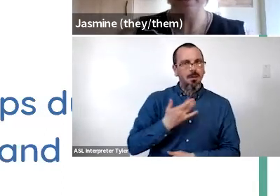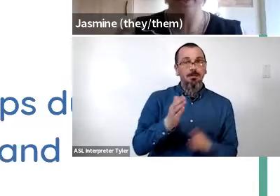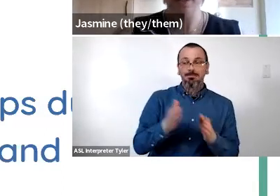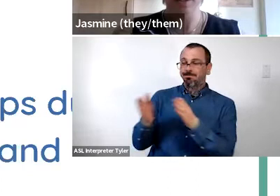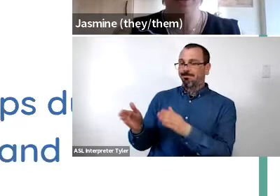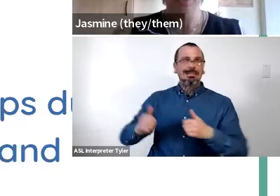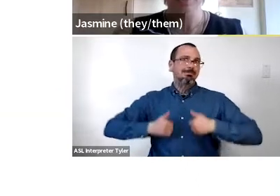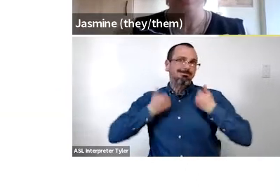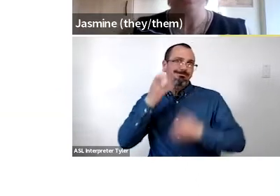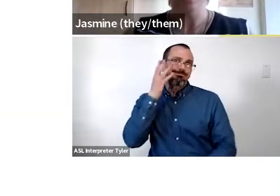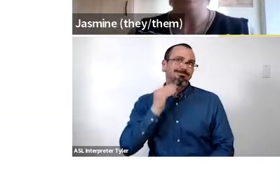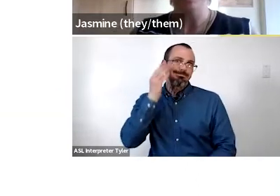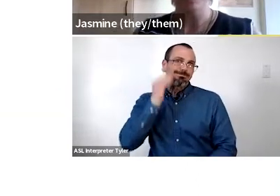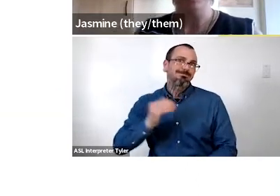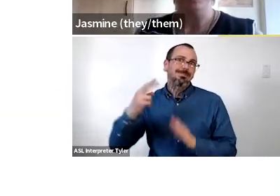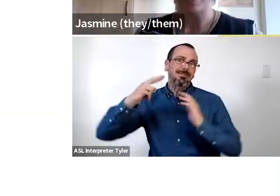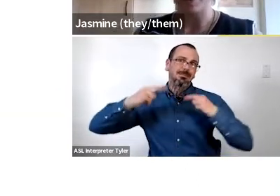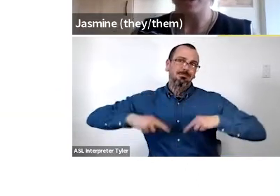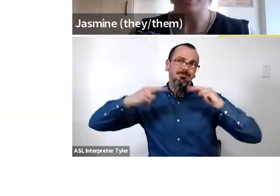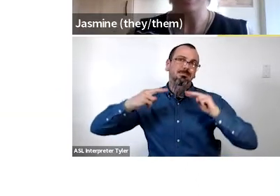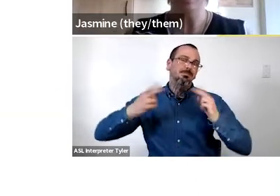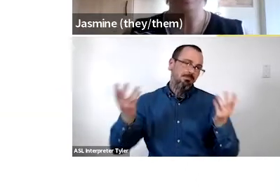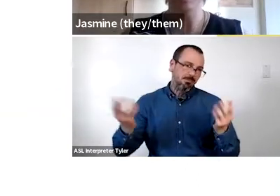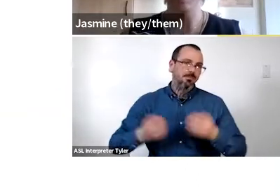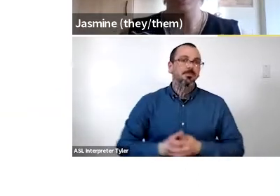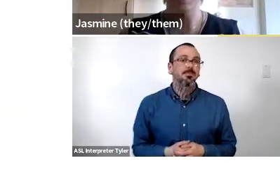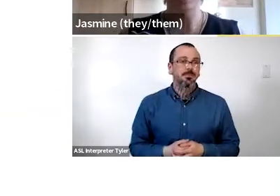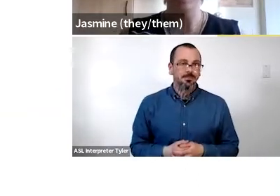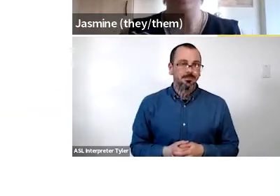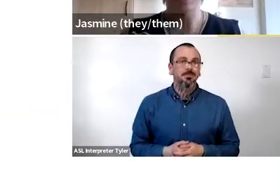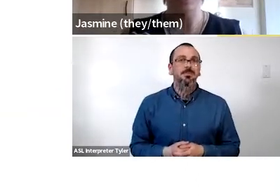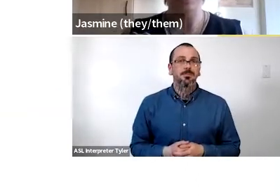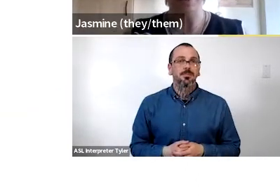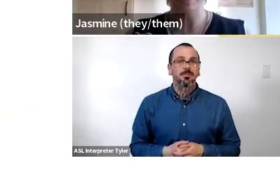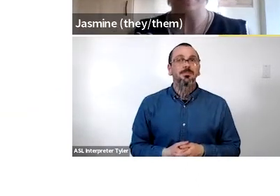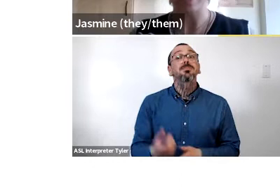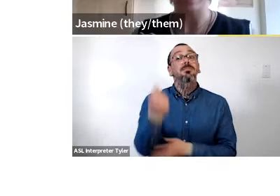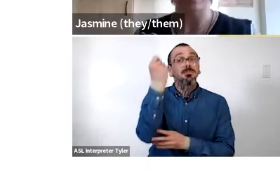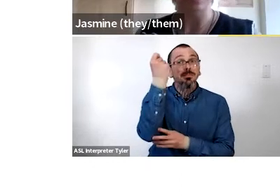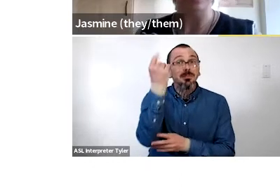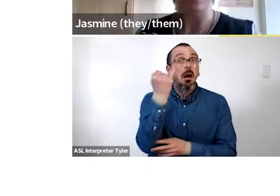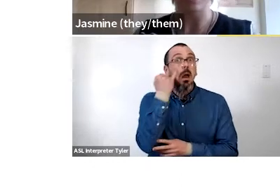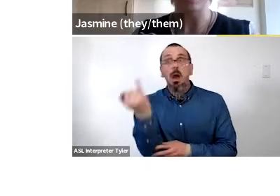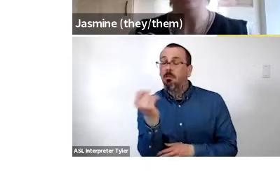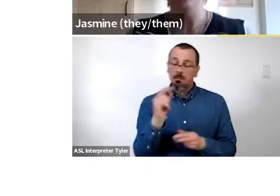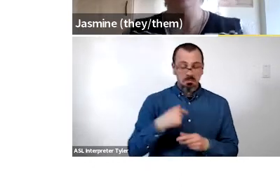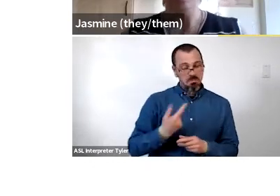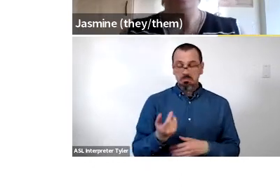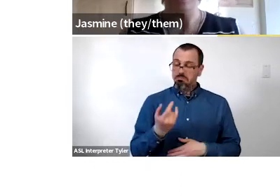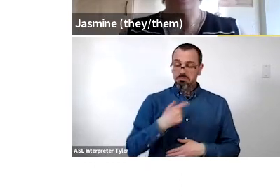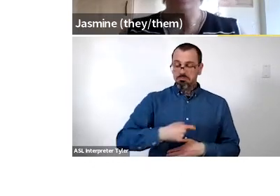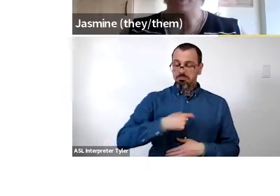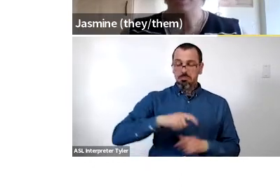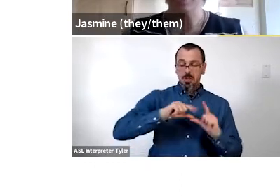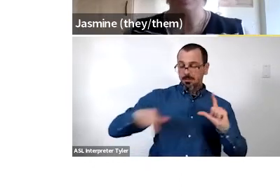discrimination. So it's important to affirm that it's not simply being LGBTQ+ that is associated with